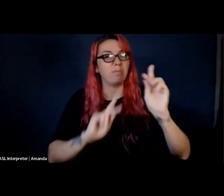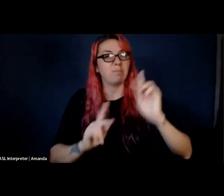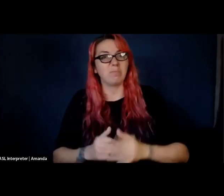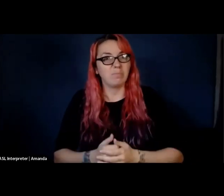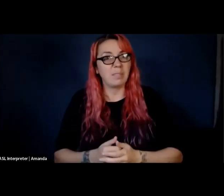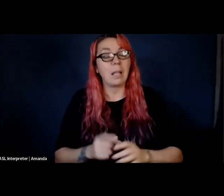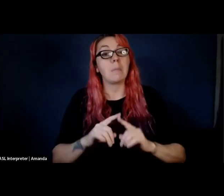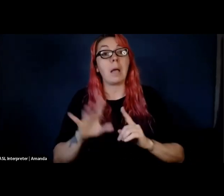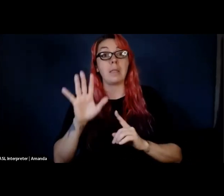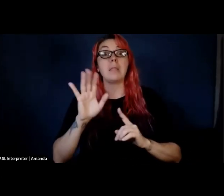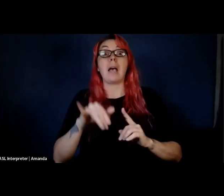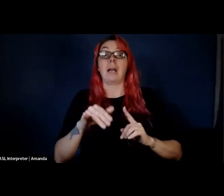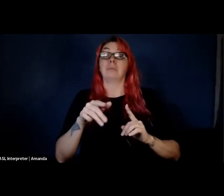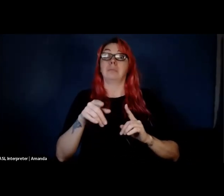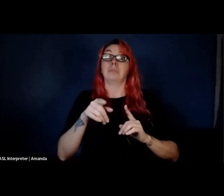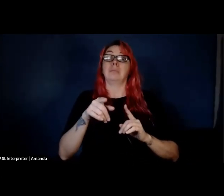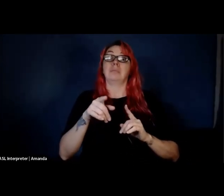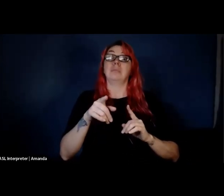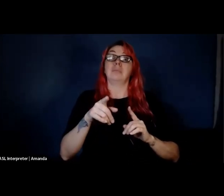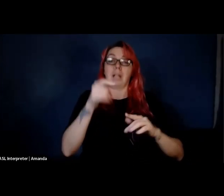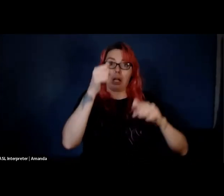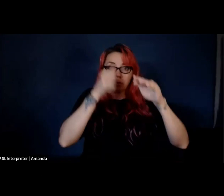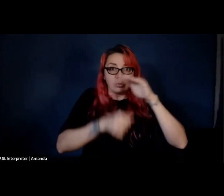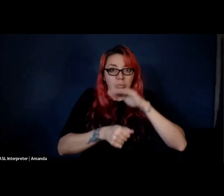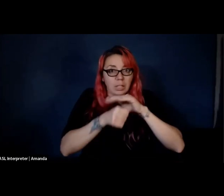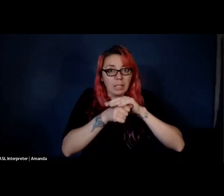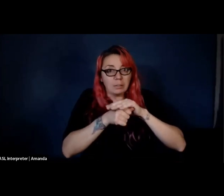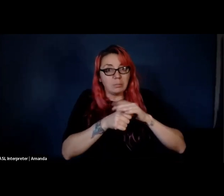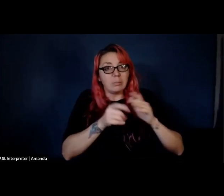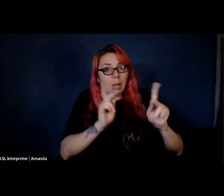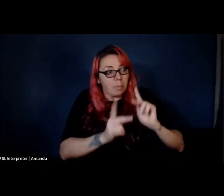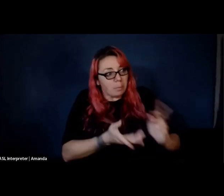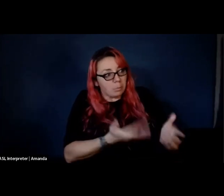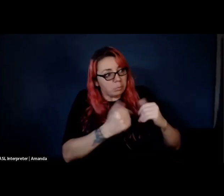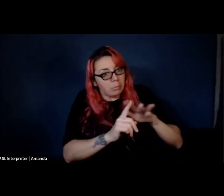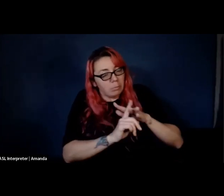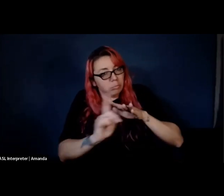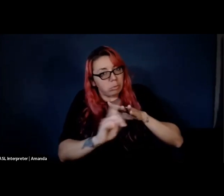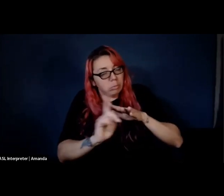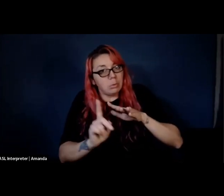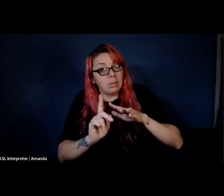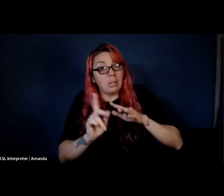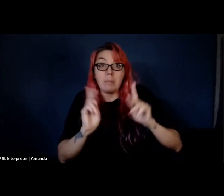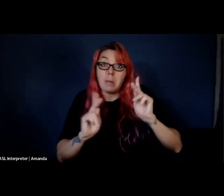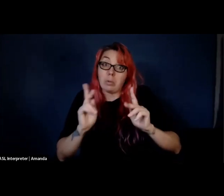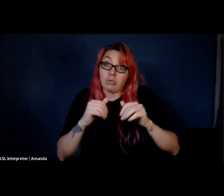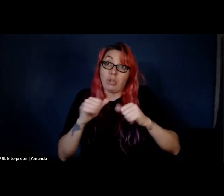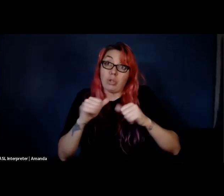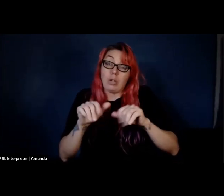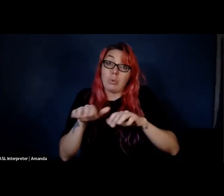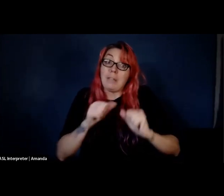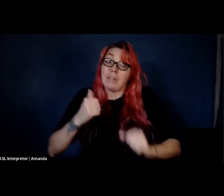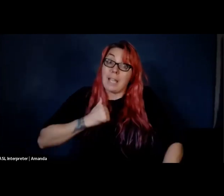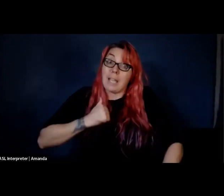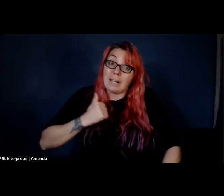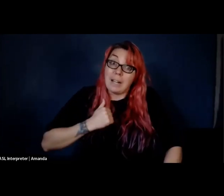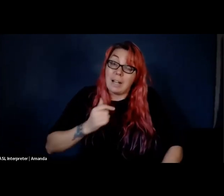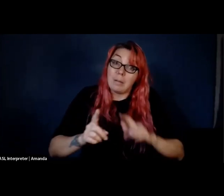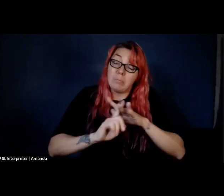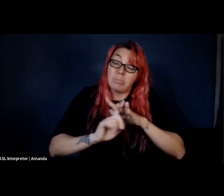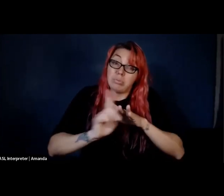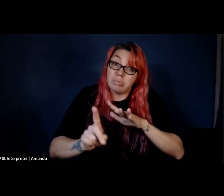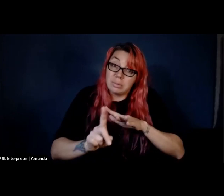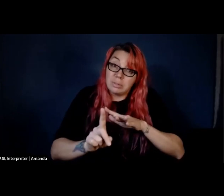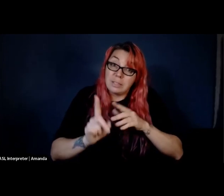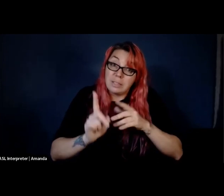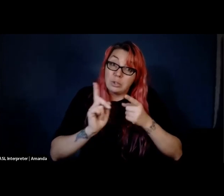Underground Railroad went both directions. People also tried to leave Canada because slavery was here, and people tried to also escape to go to the north of the United